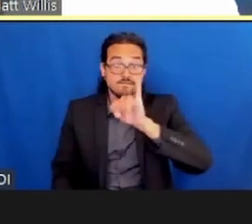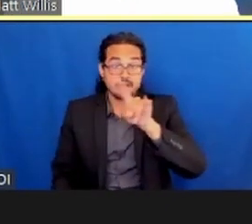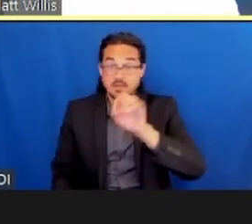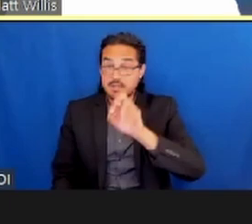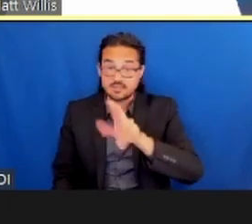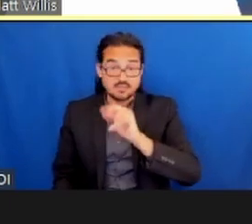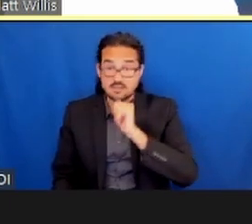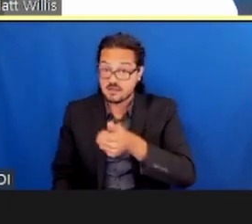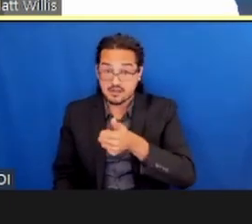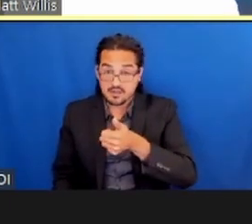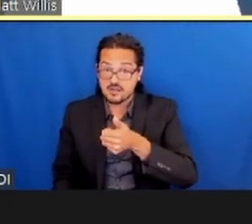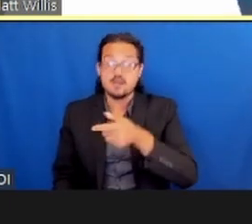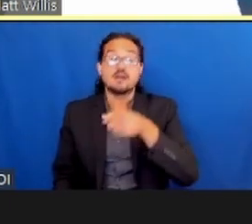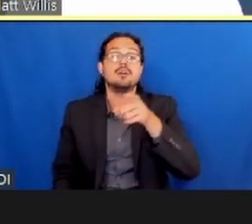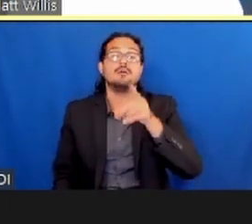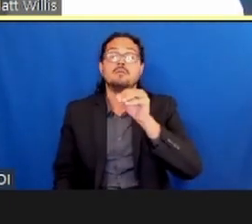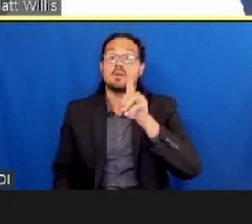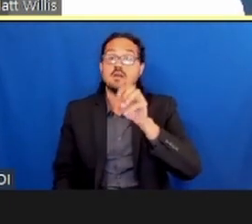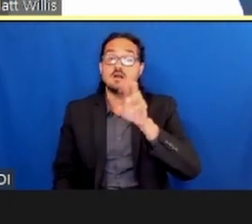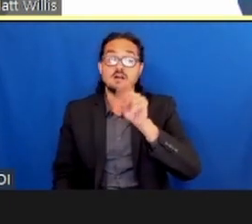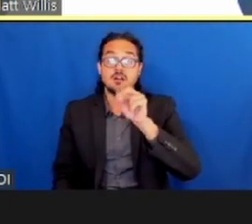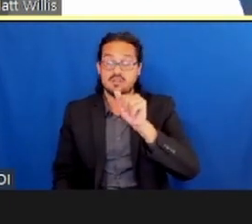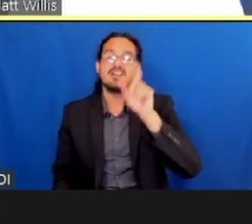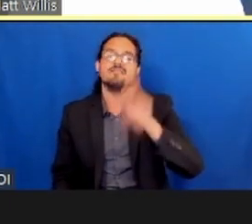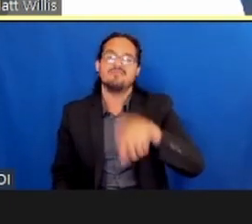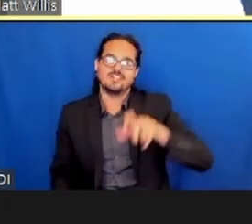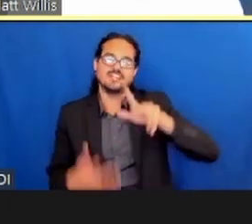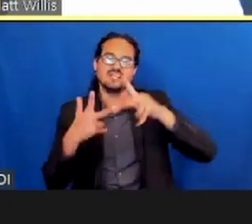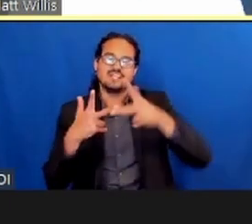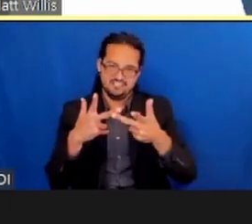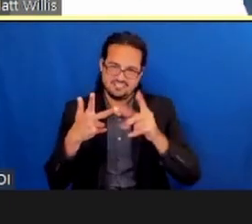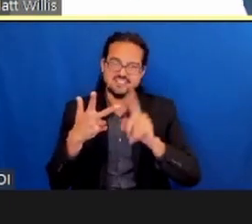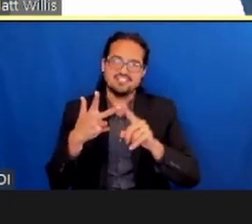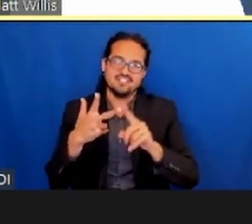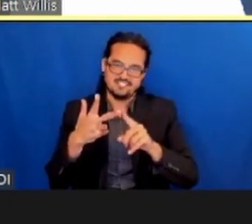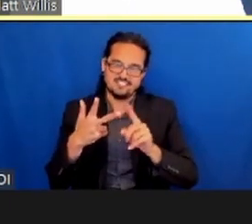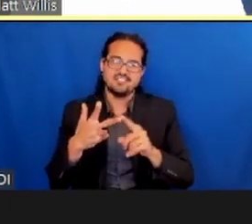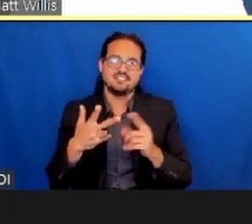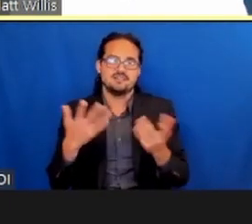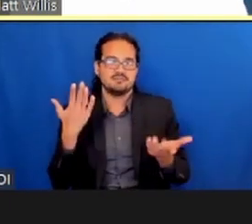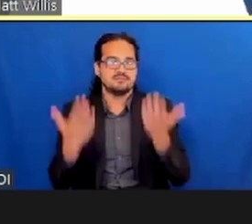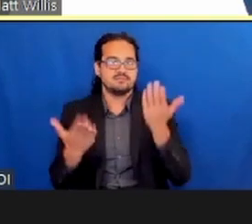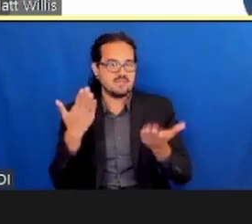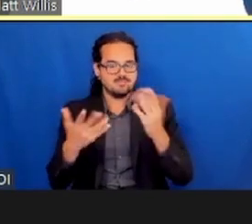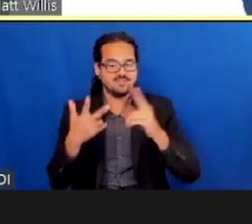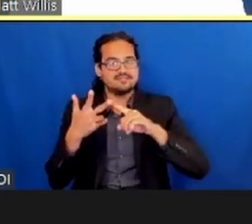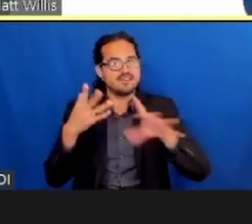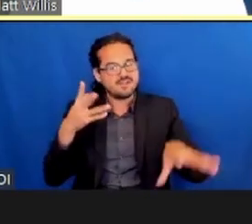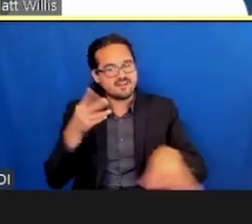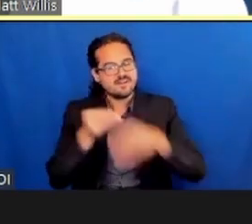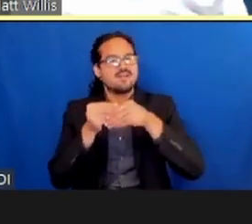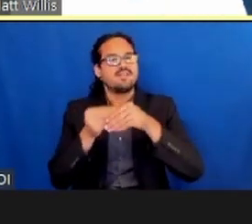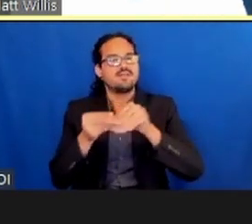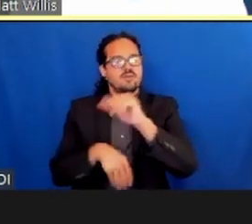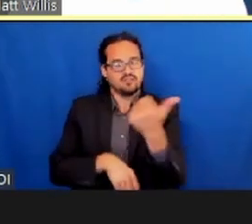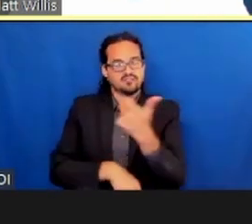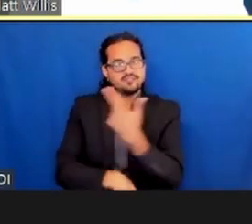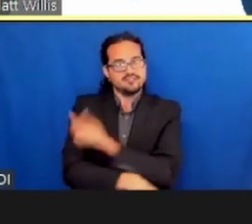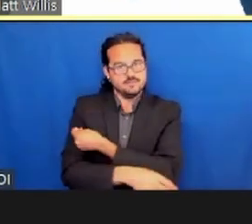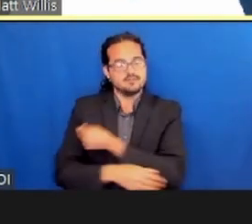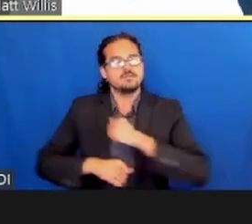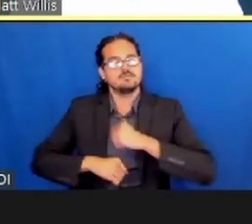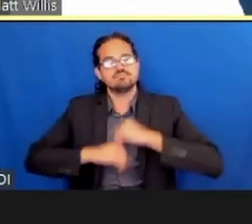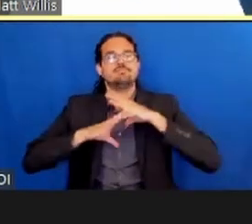need a new vaccine that has a different formulation to match the genetics of any new variant that might be circulating. It would likely be